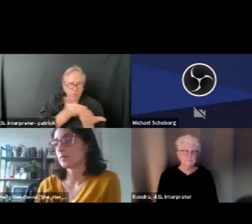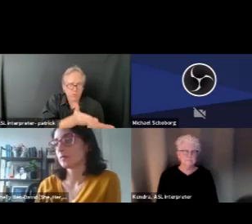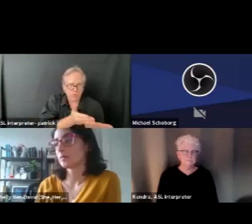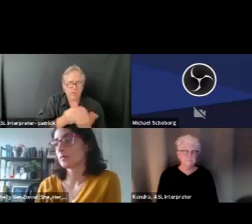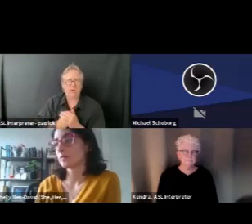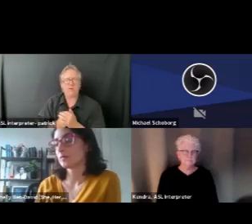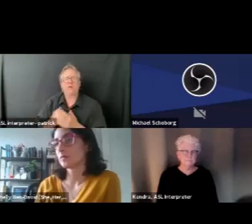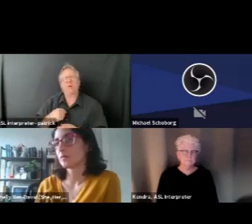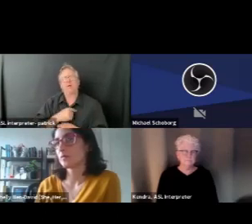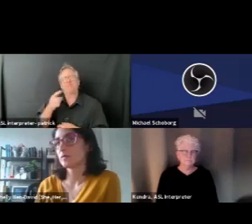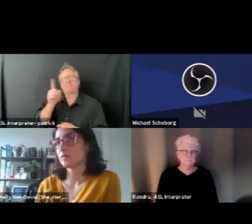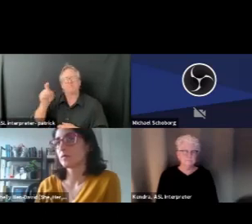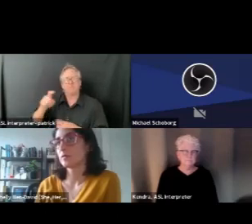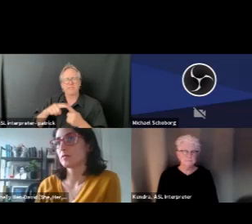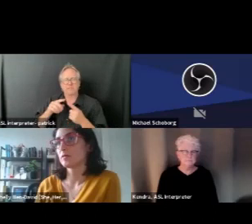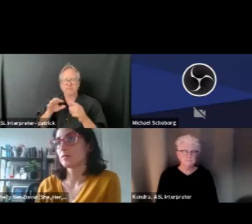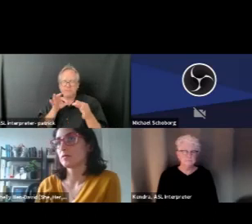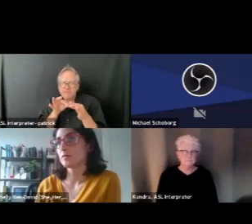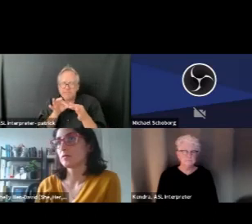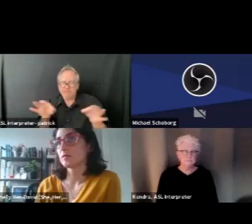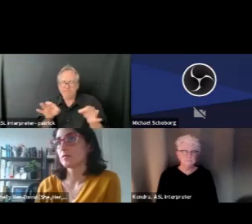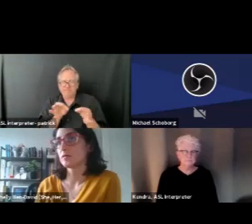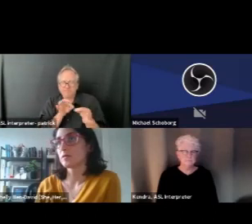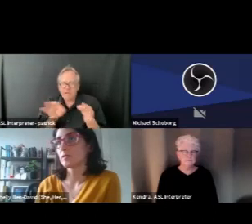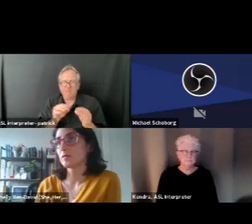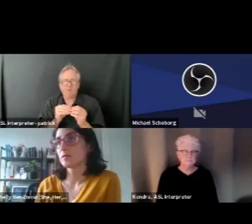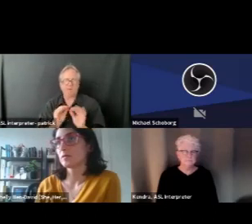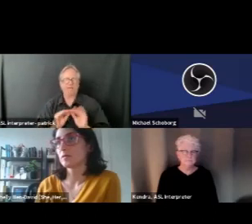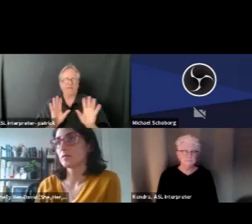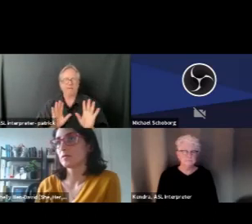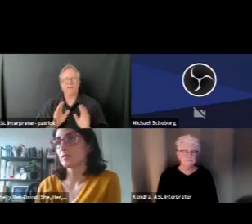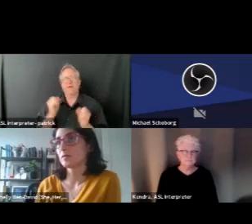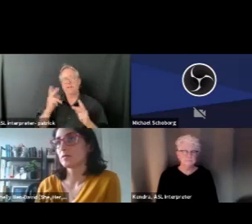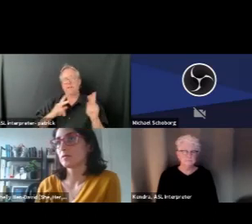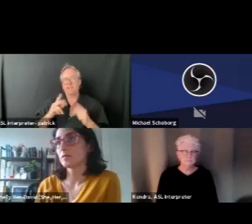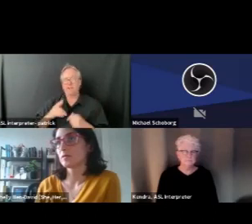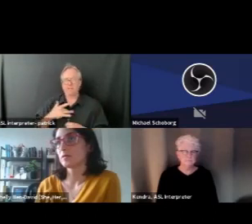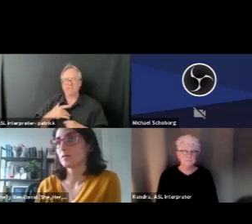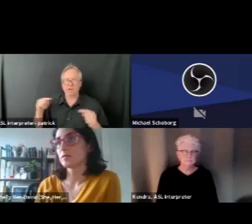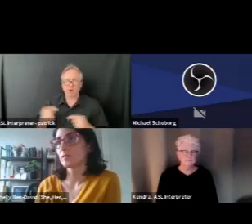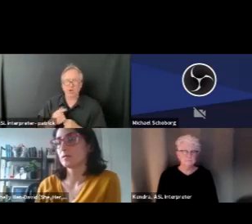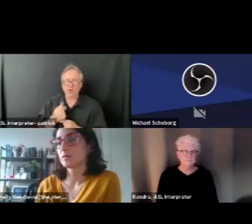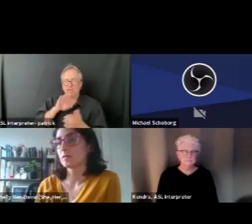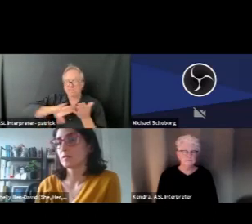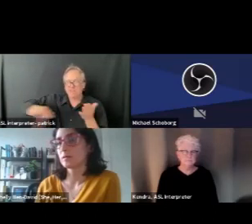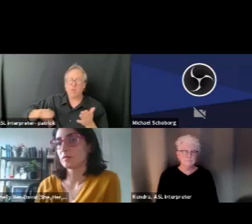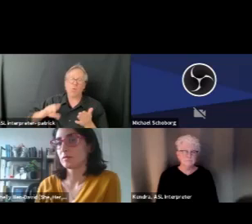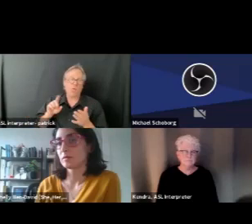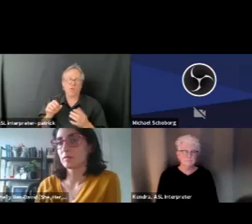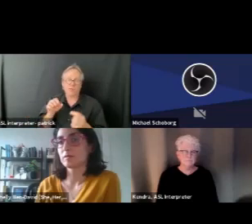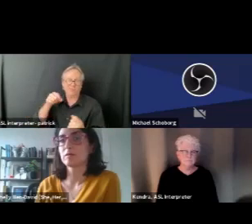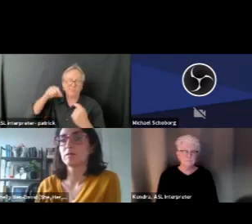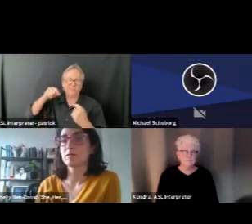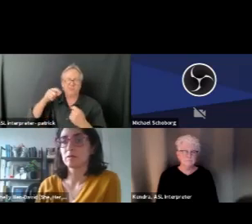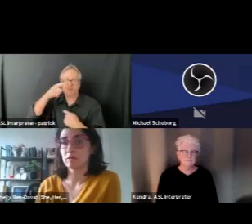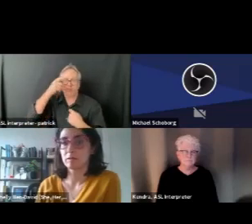we just need to plan this a little bit. Because I think a lot of people could feel hurt and left out or re-traumatized